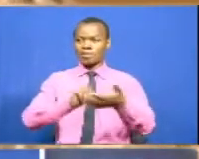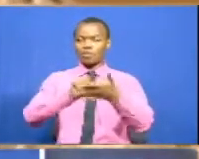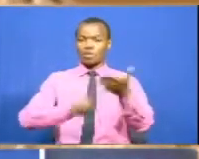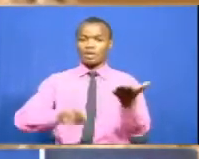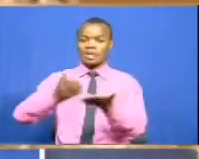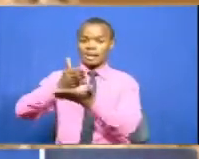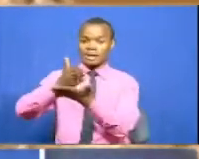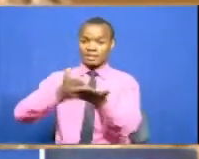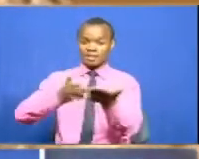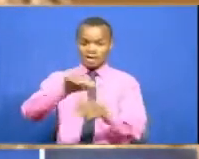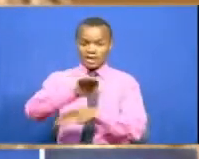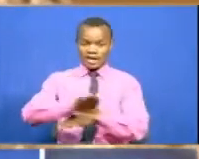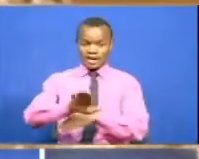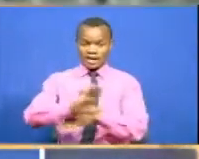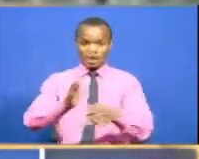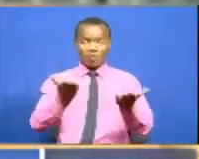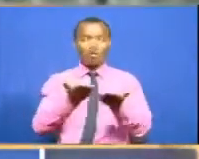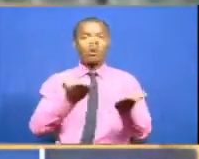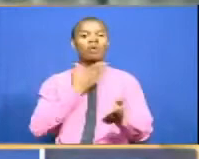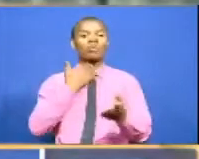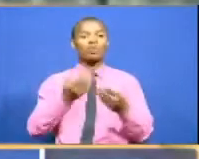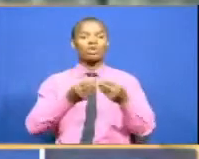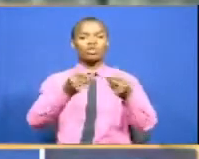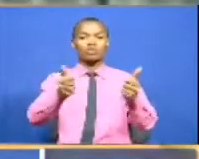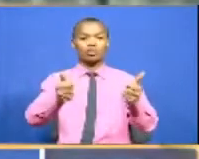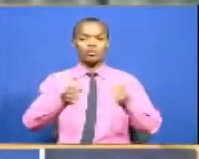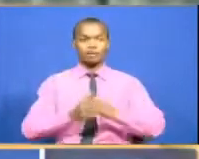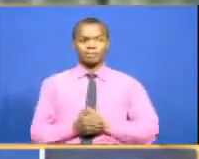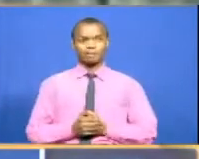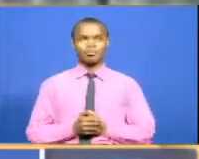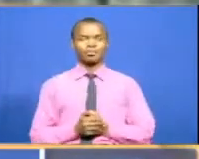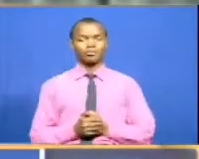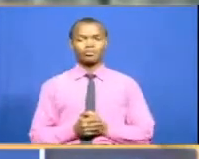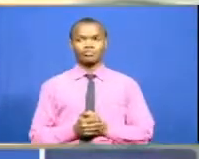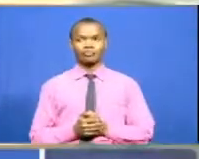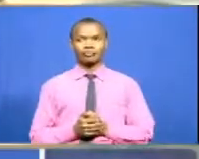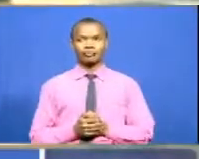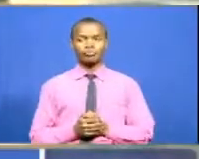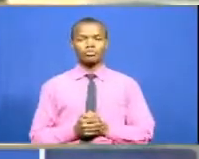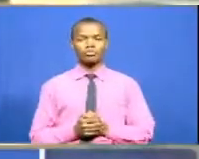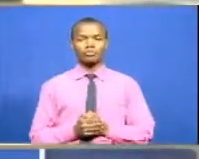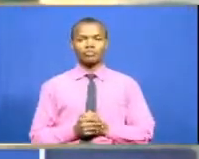critical gaps that we wanted to cover up. Reporting for Channel One News, I'm Jackie Wambiru.